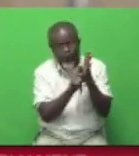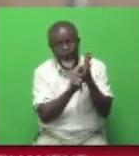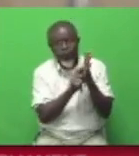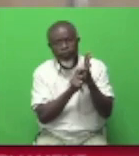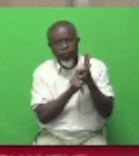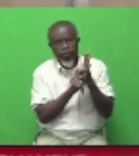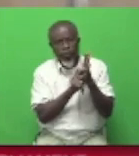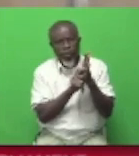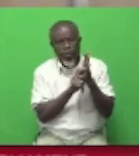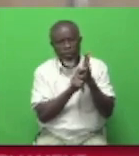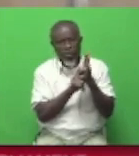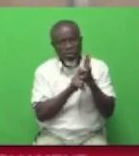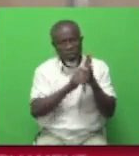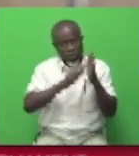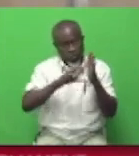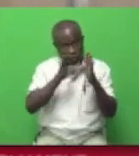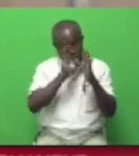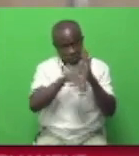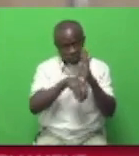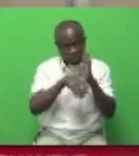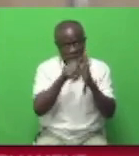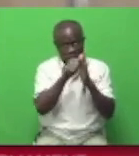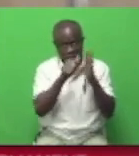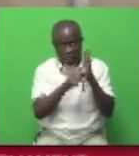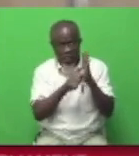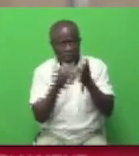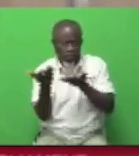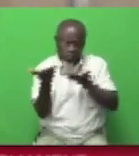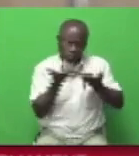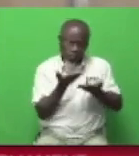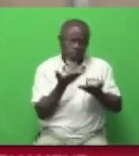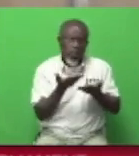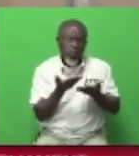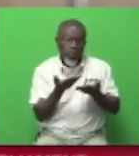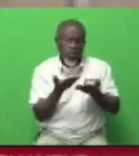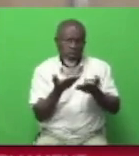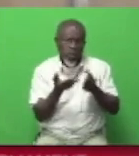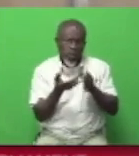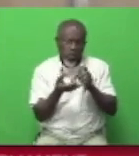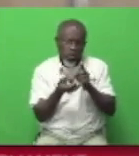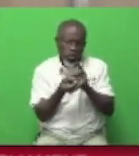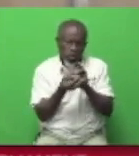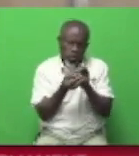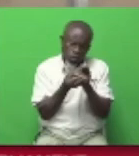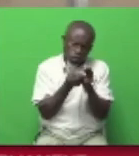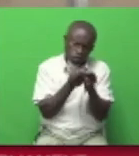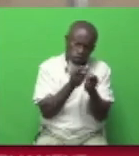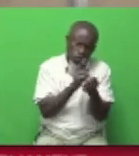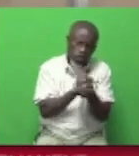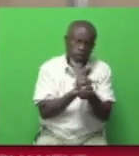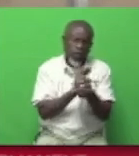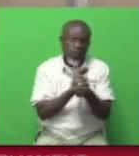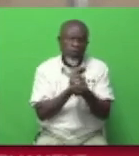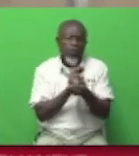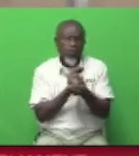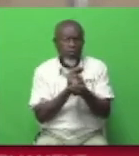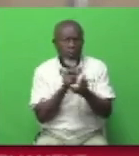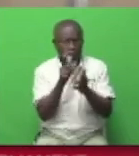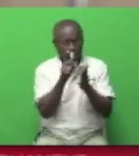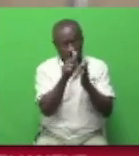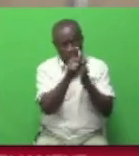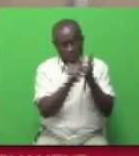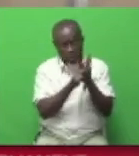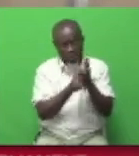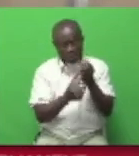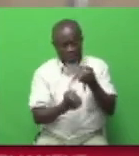in Criminal Matters Act to refine and to bring the scheme of mutual legal assistance to the forefront of